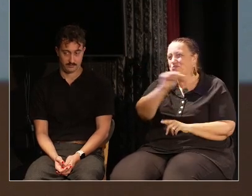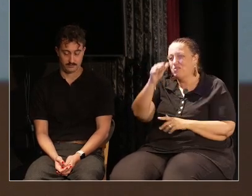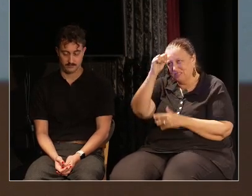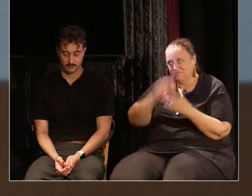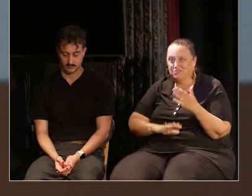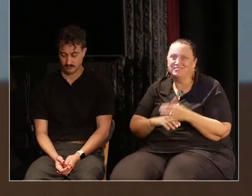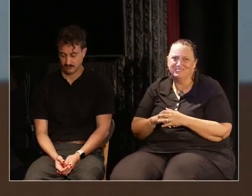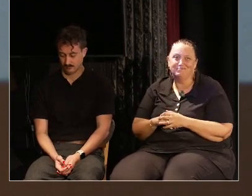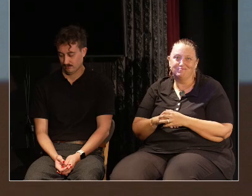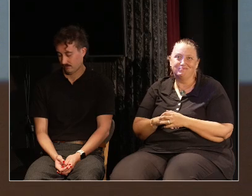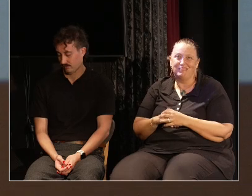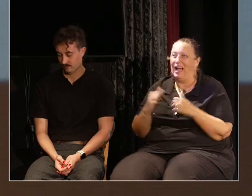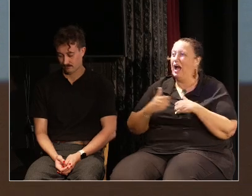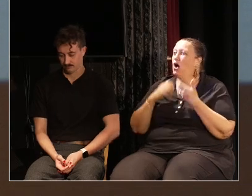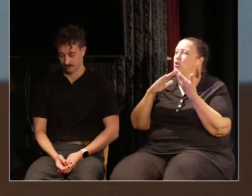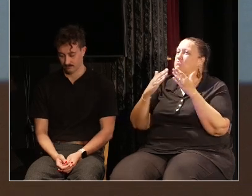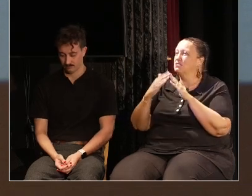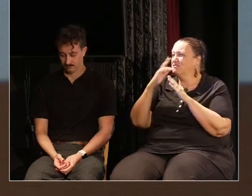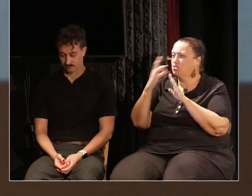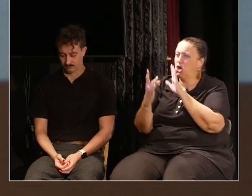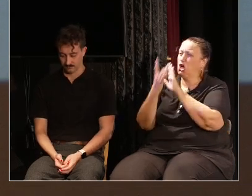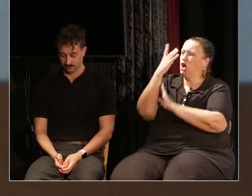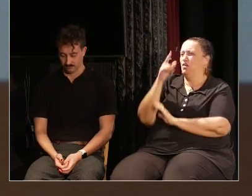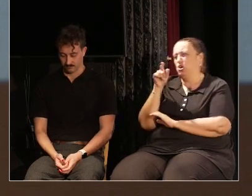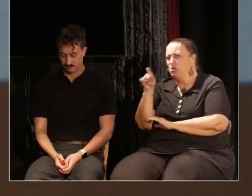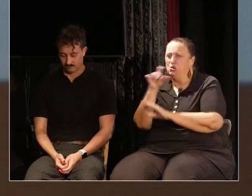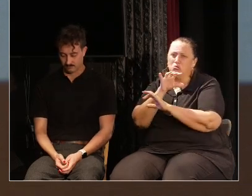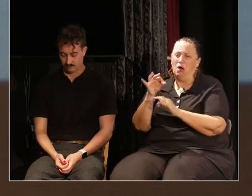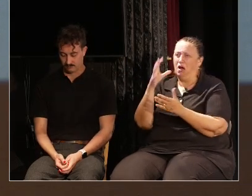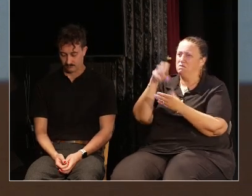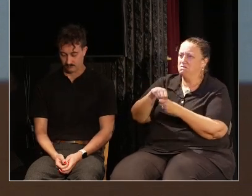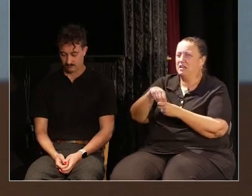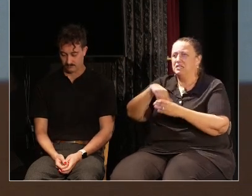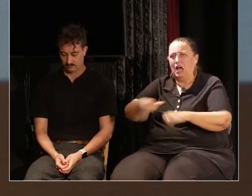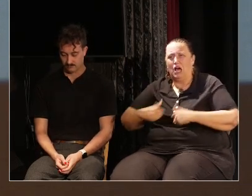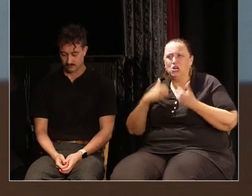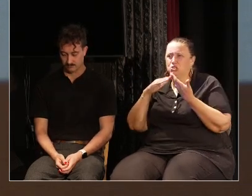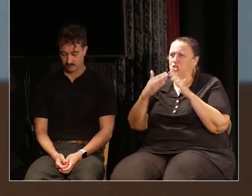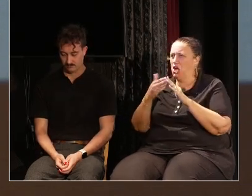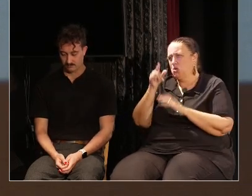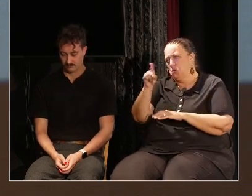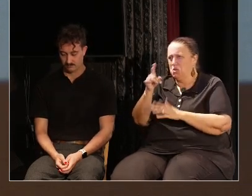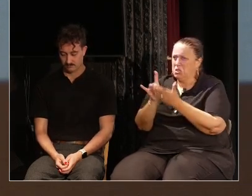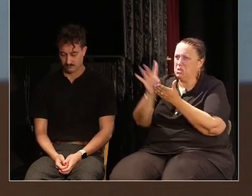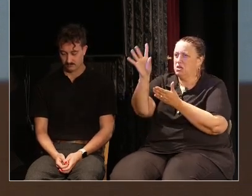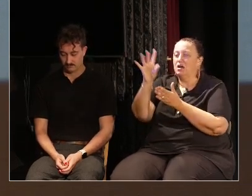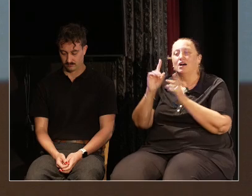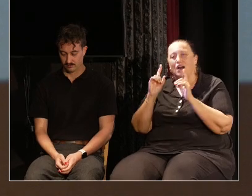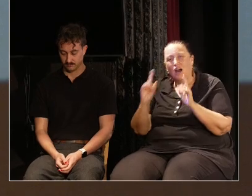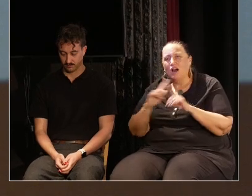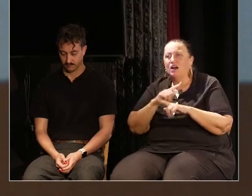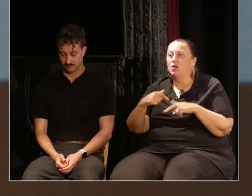our community, people trying to ostracize us, kick us out, say that we don't have a place in society, and I think that one of the most important things we can do